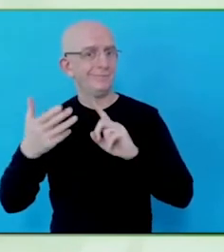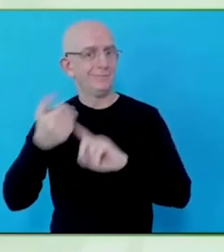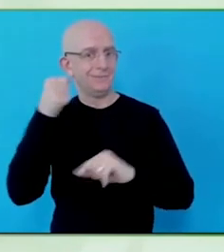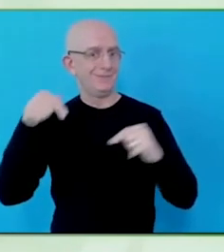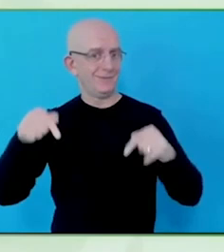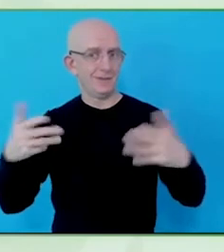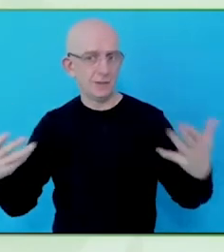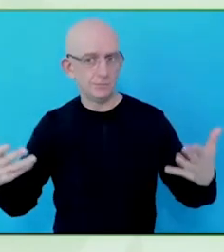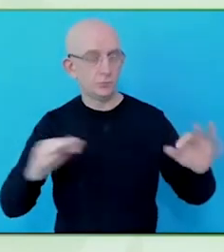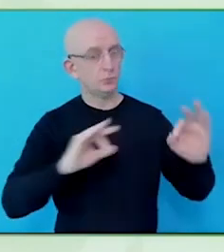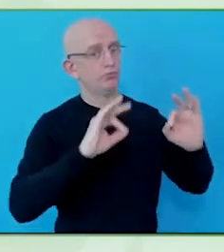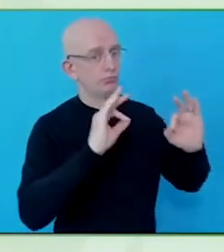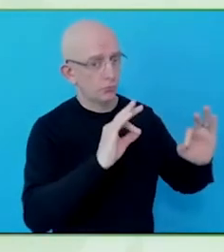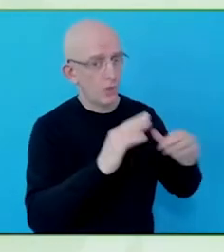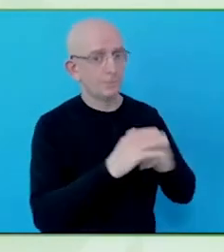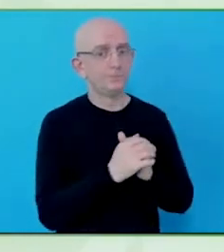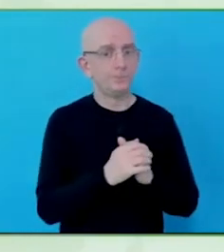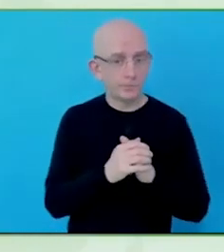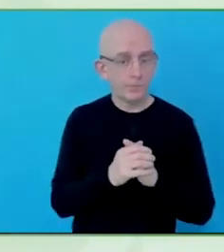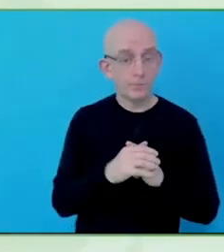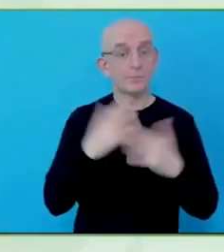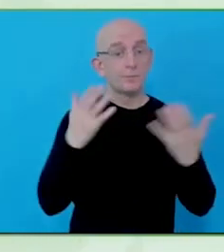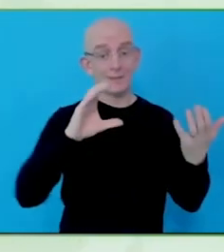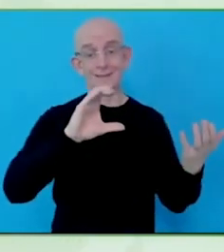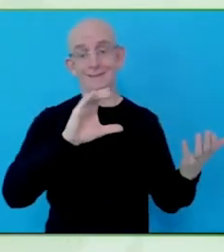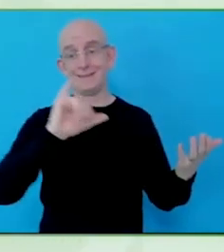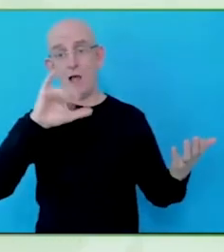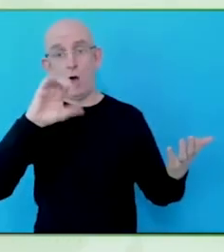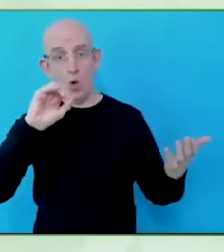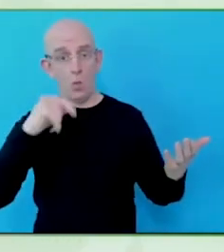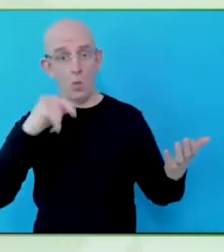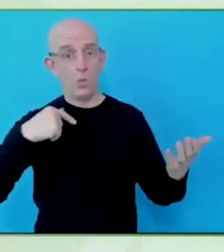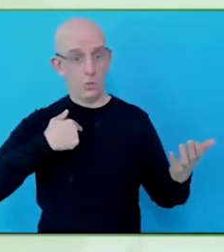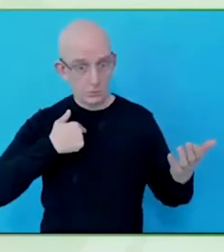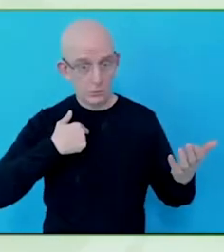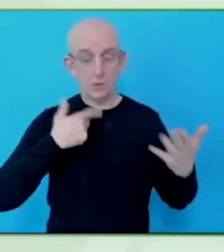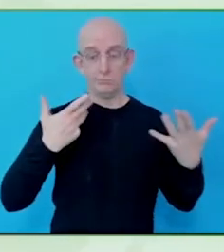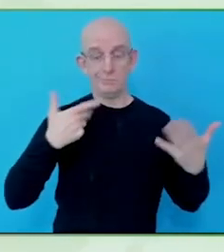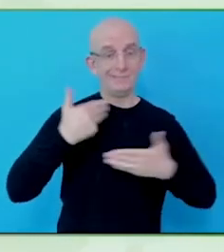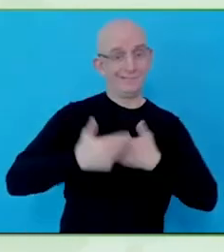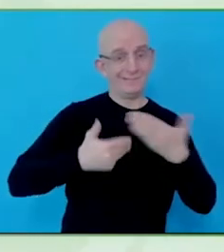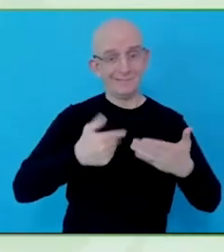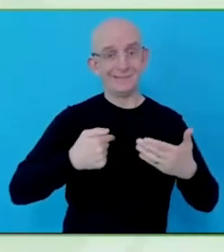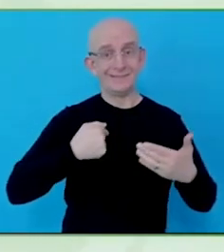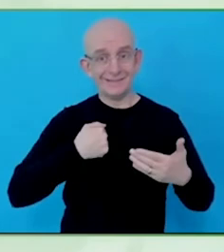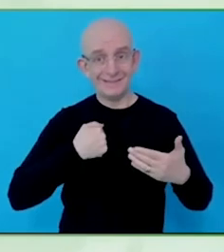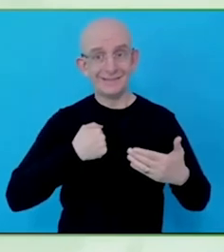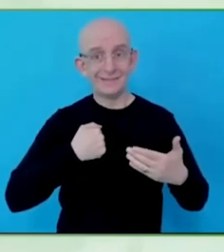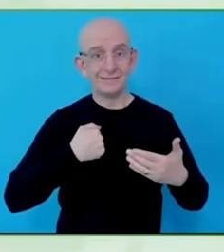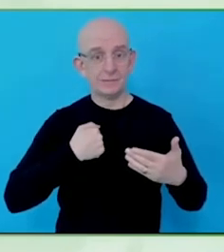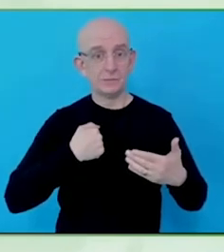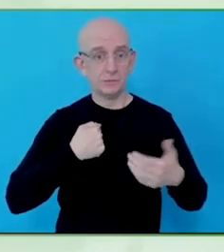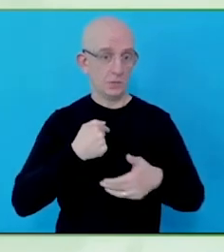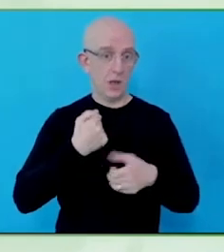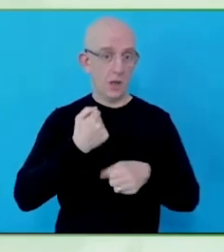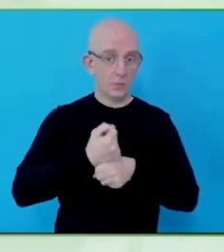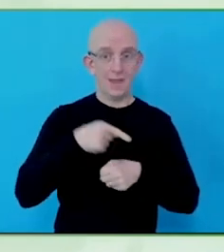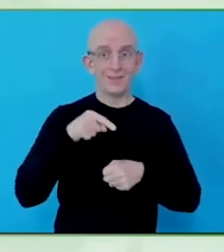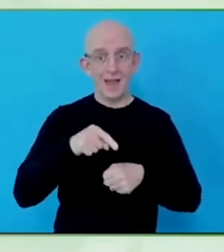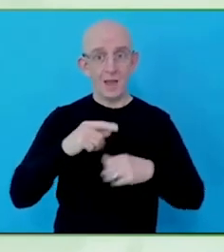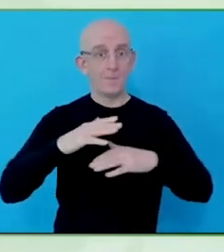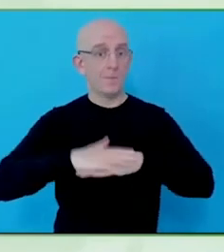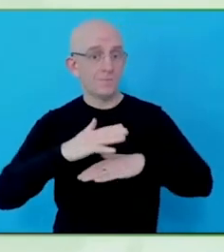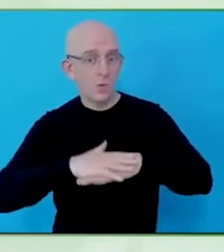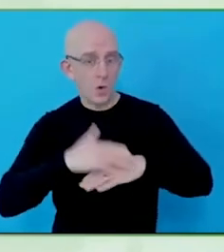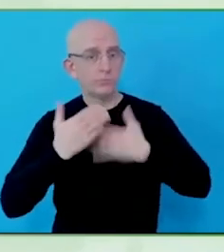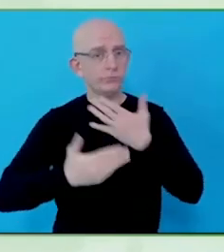on the W3C Accessibility Platform Architectures Working Group. So, as you said, we have a good visibility